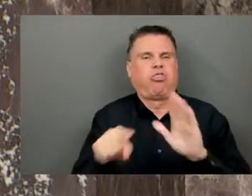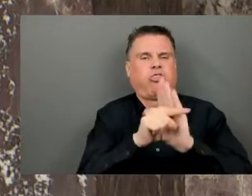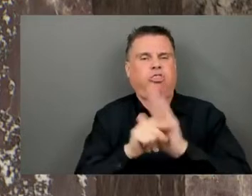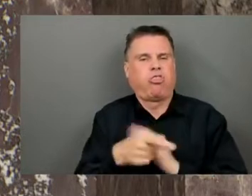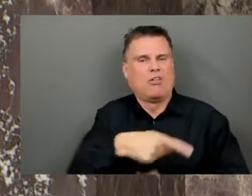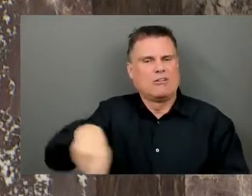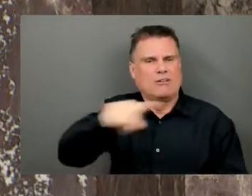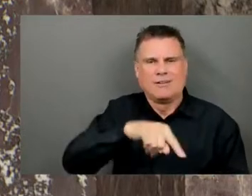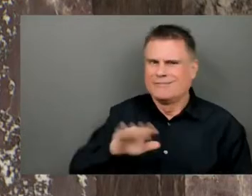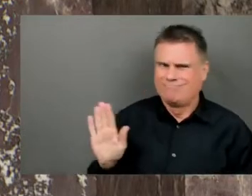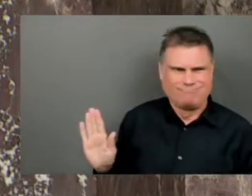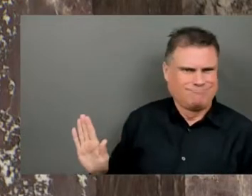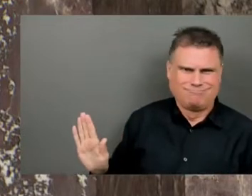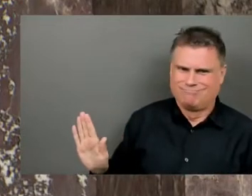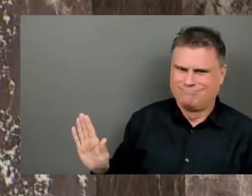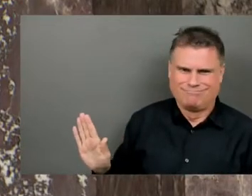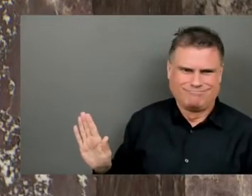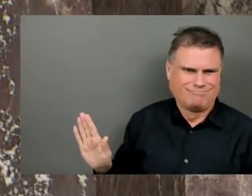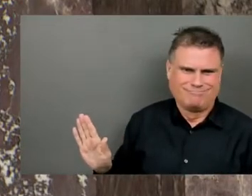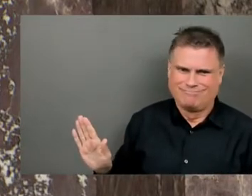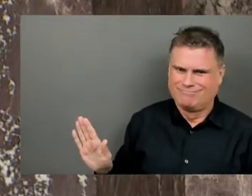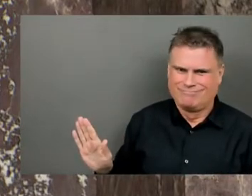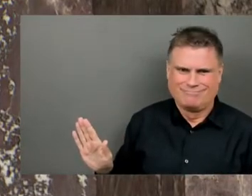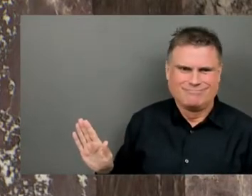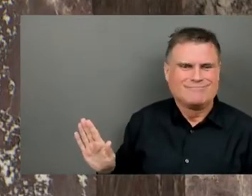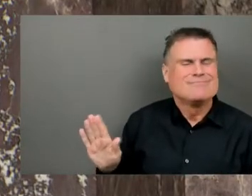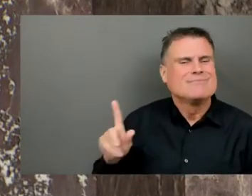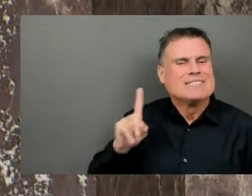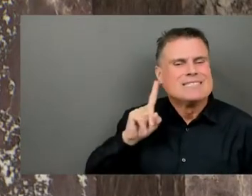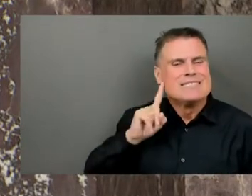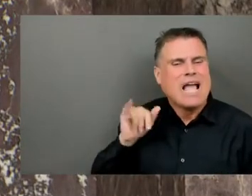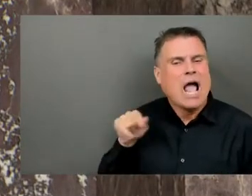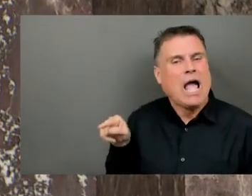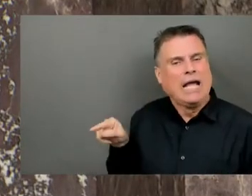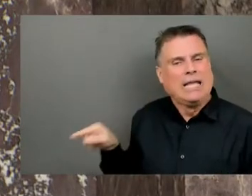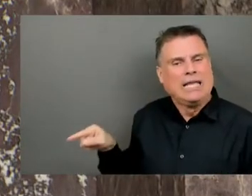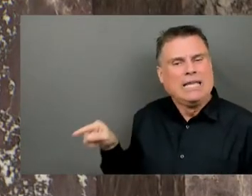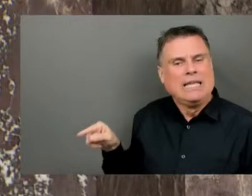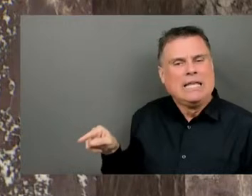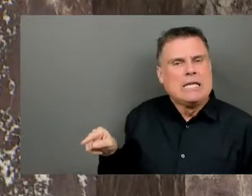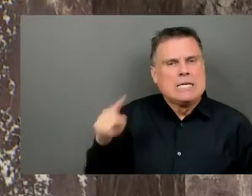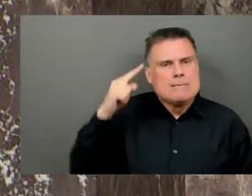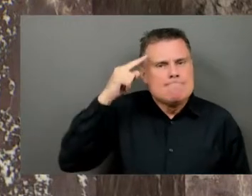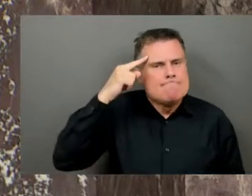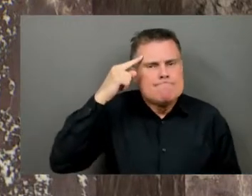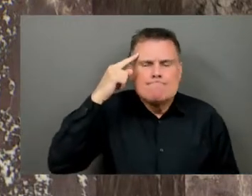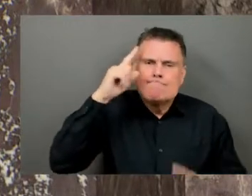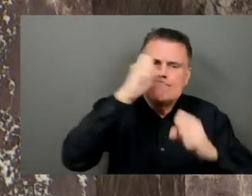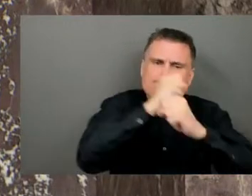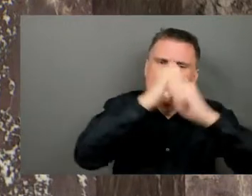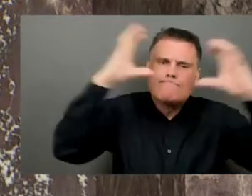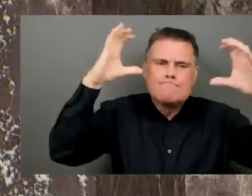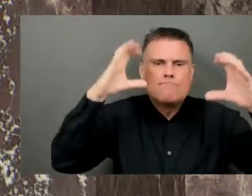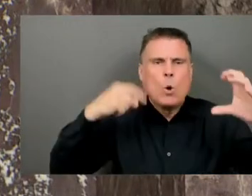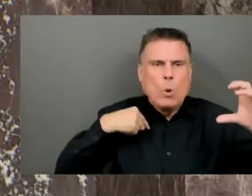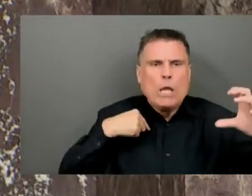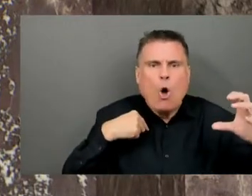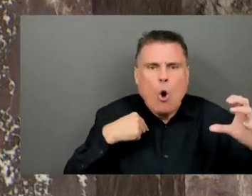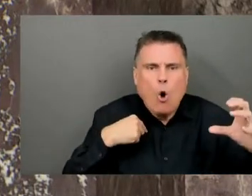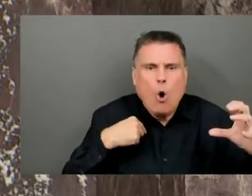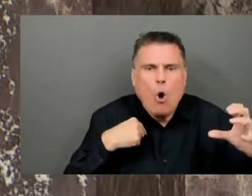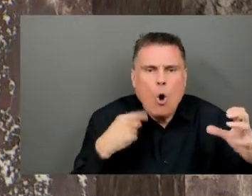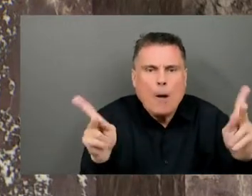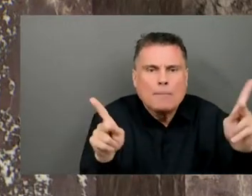on buses and moved to communities is one we've been hearing for a long time, but the data does not support it. The data shows